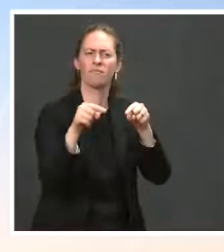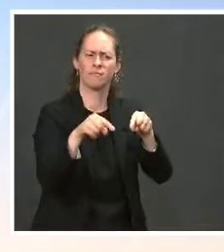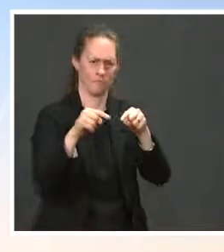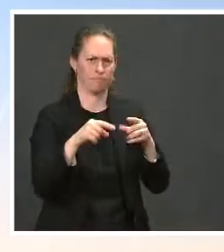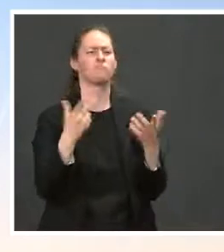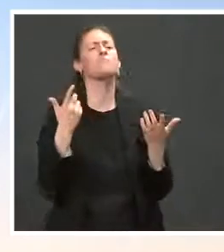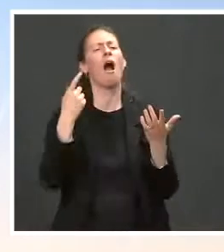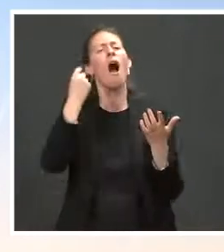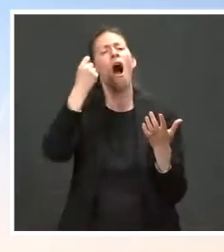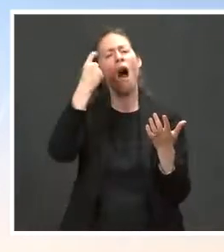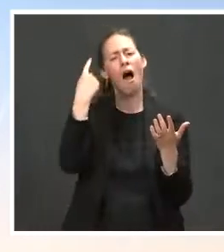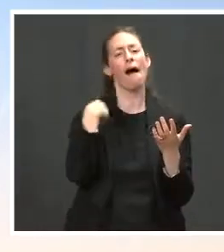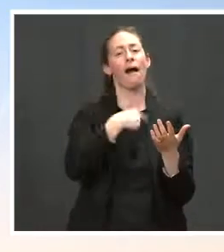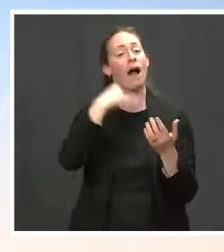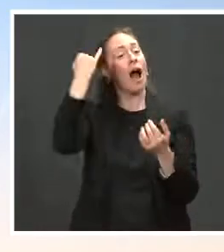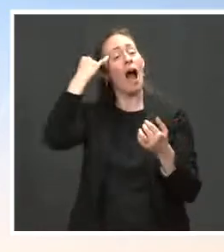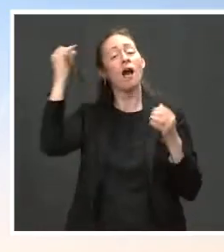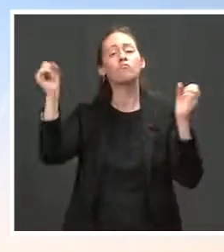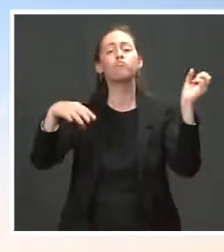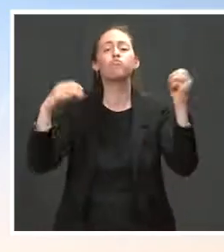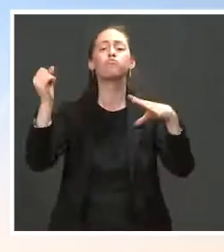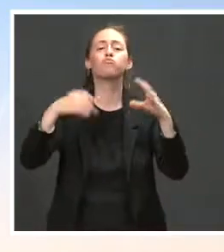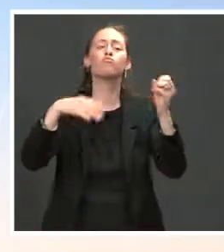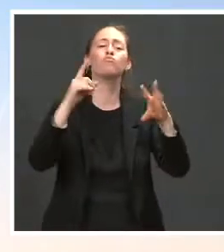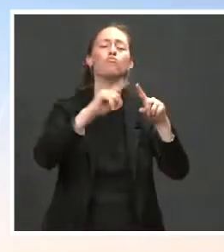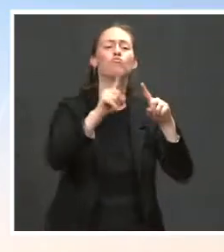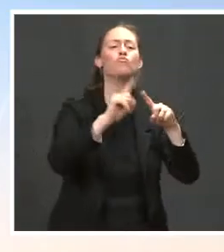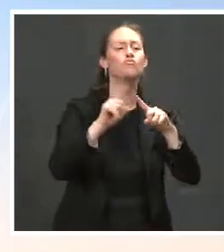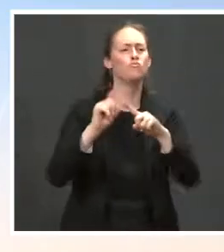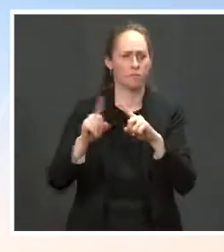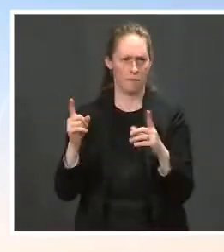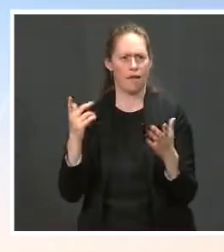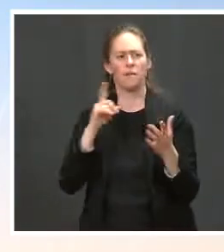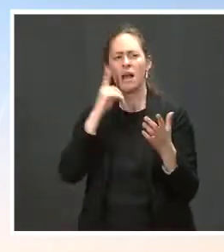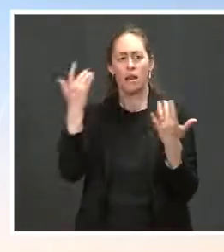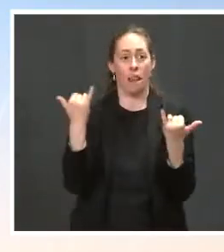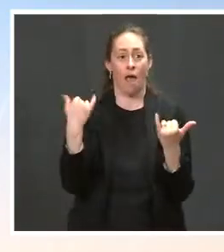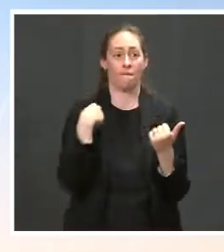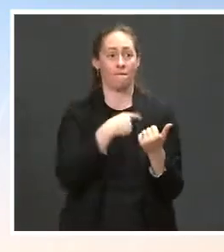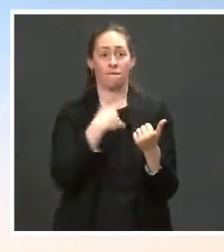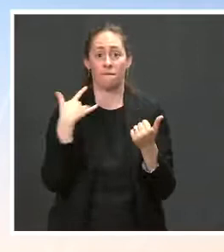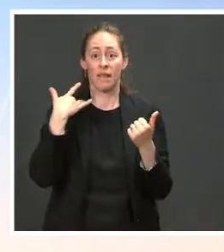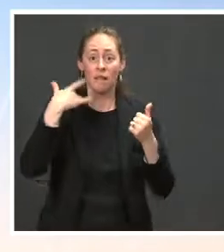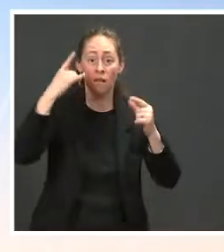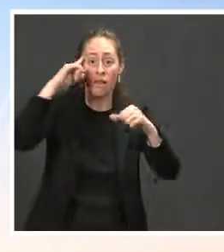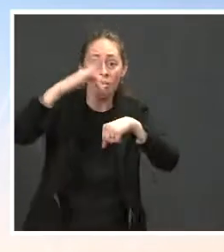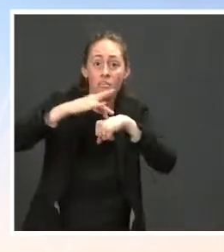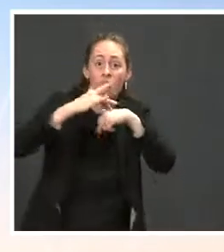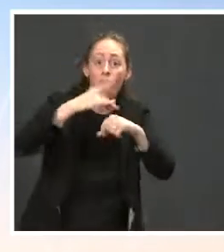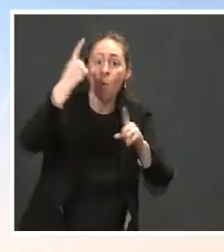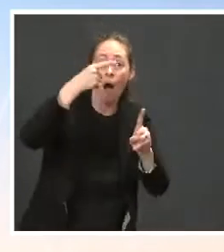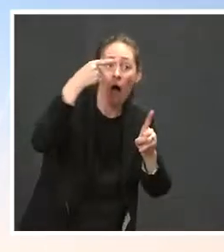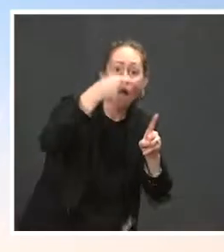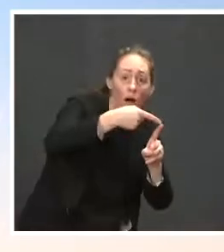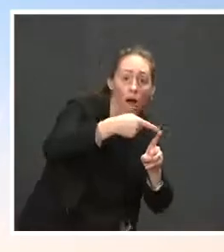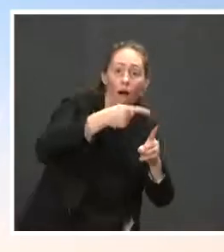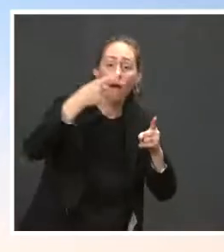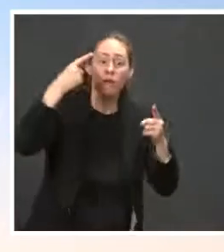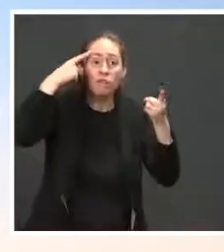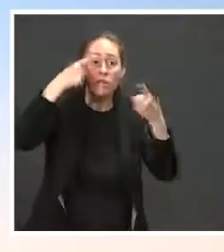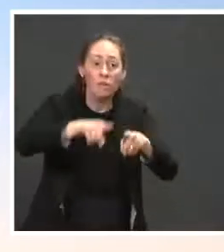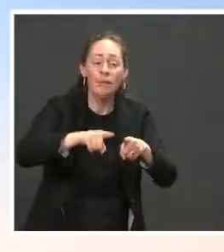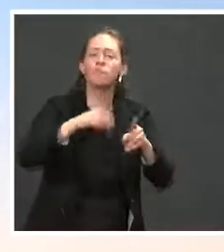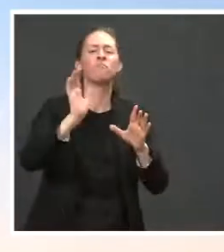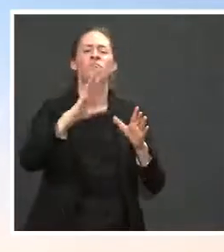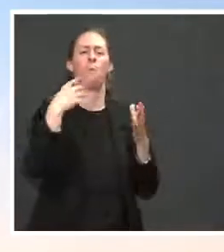that the conversation right now should not be focused on reconciliation. It should be focused on finding a bipartisan path forward. Go ahead. Thanks, Jen.